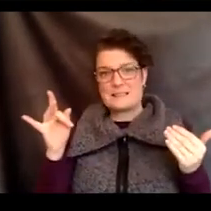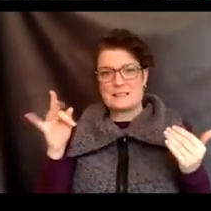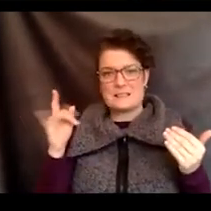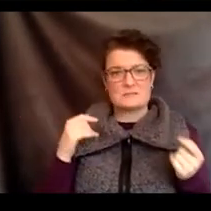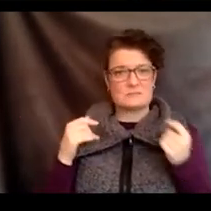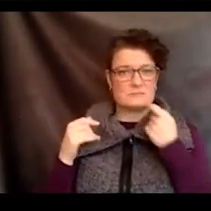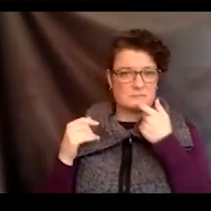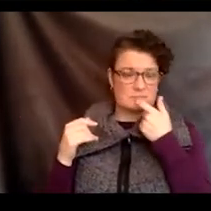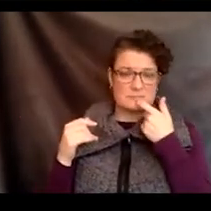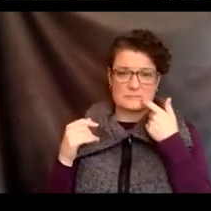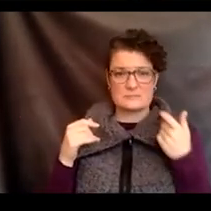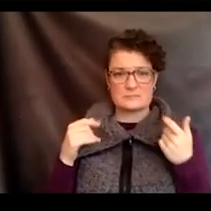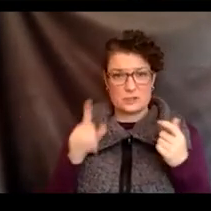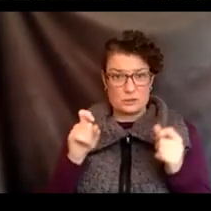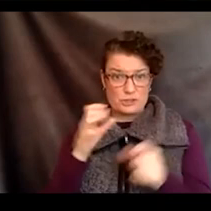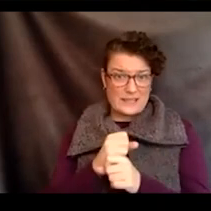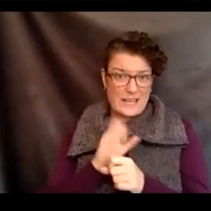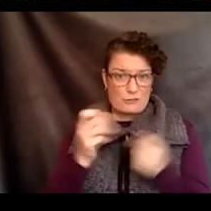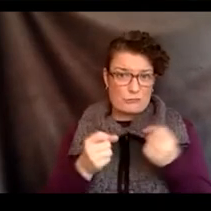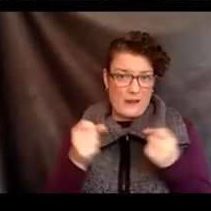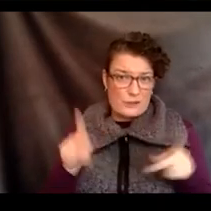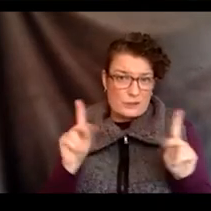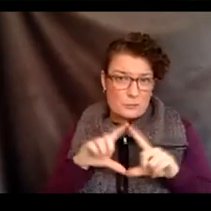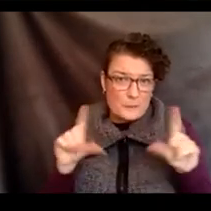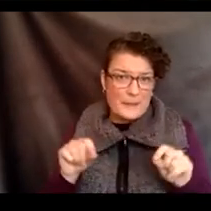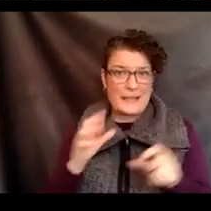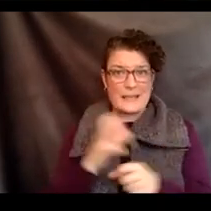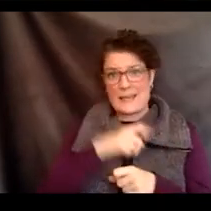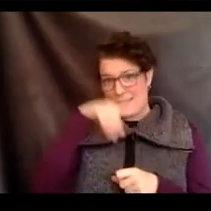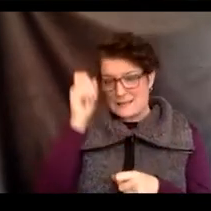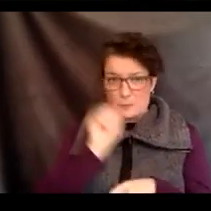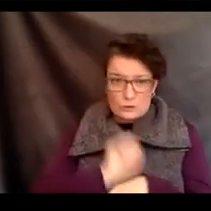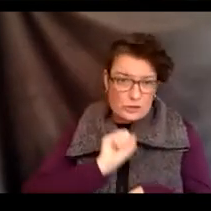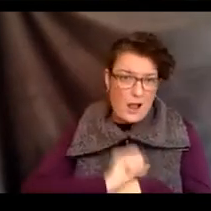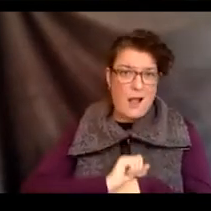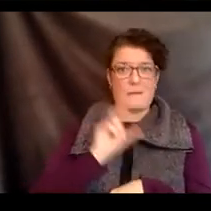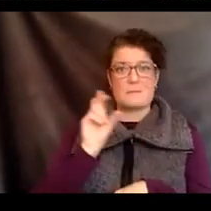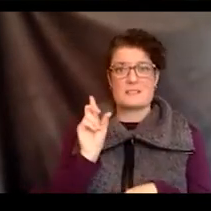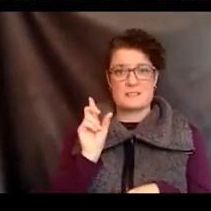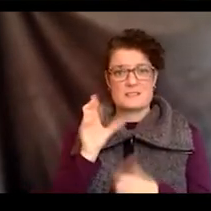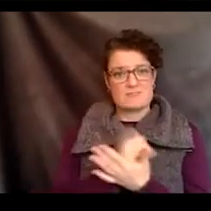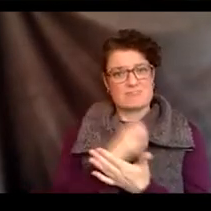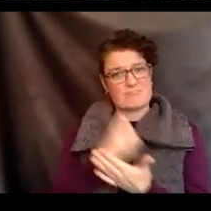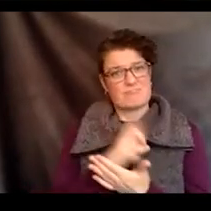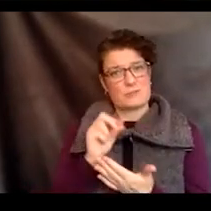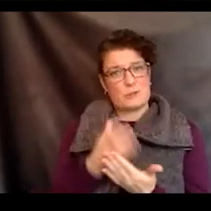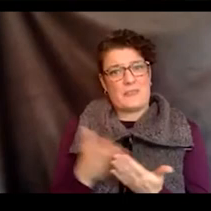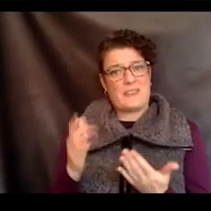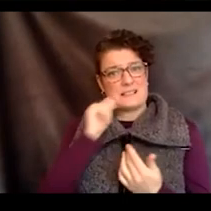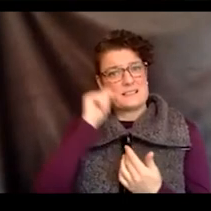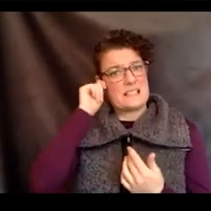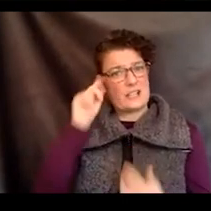should like get your driver's permit and you should get a summer job and do stuff that teenagers do, not